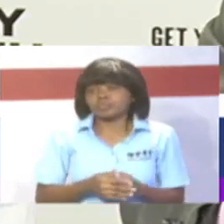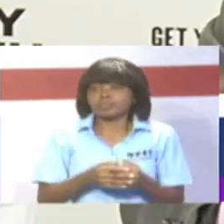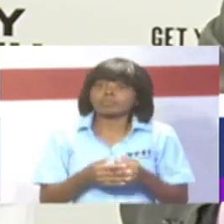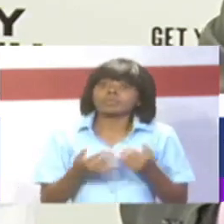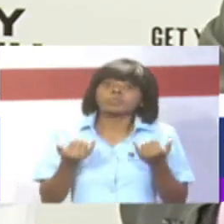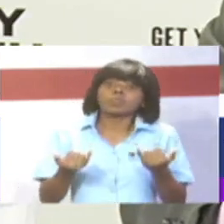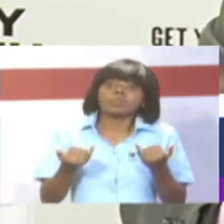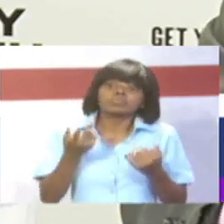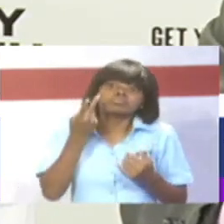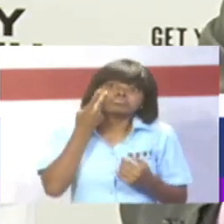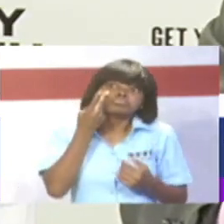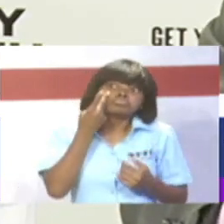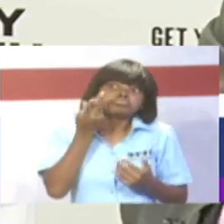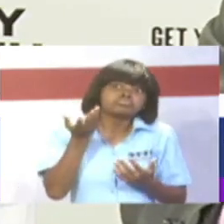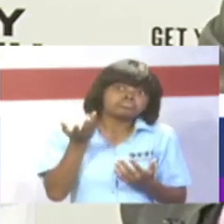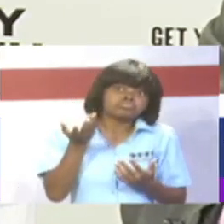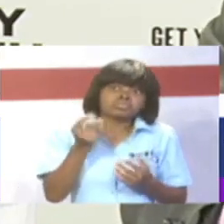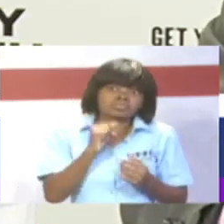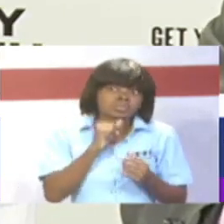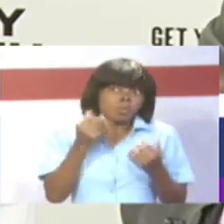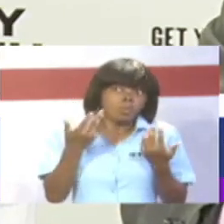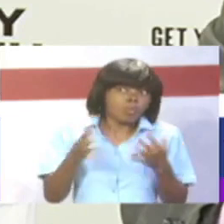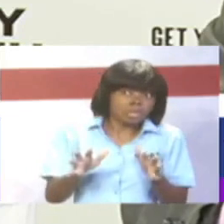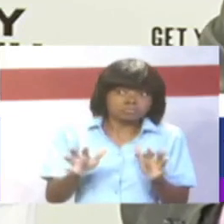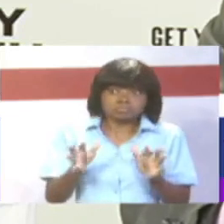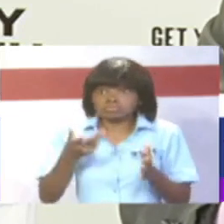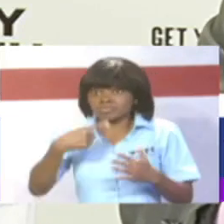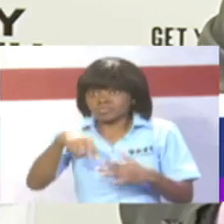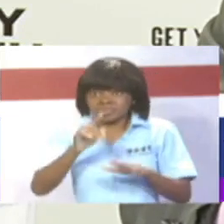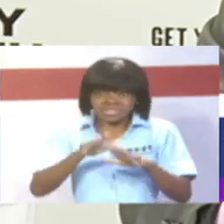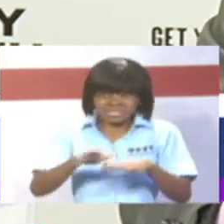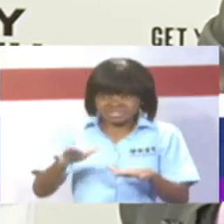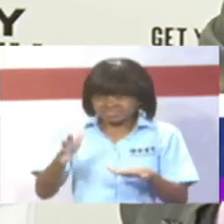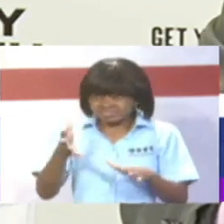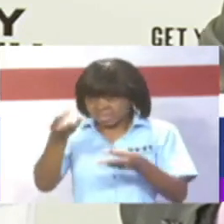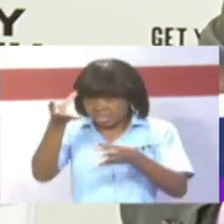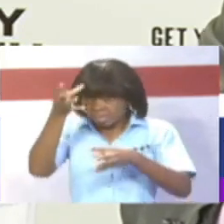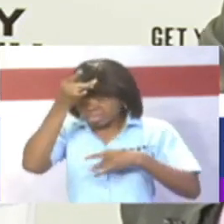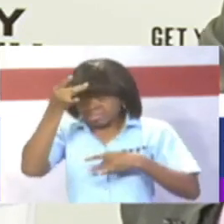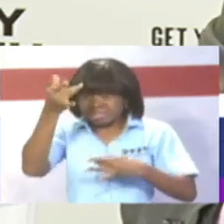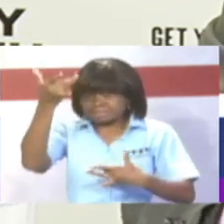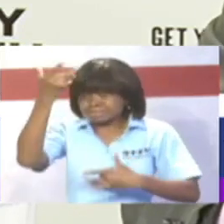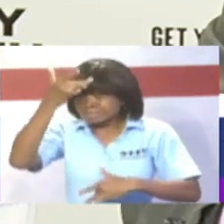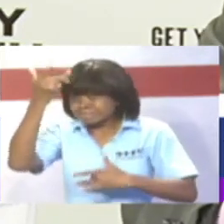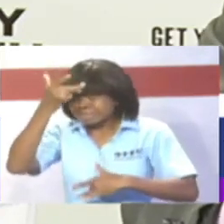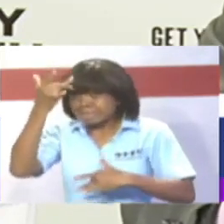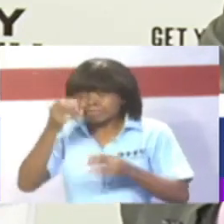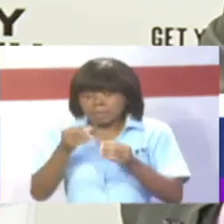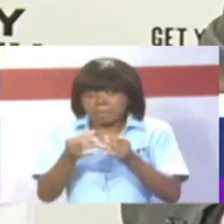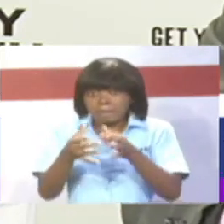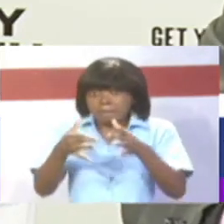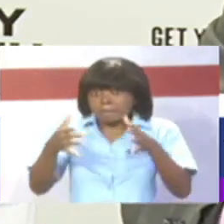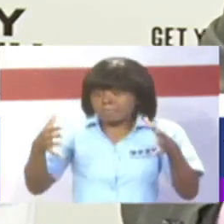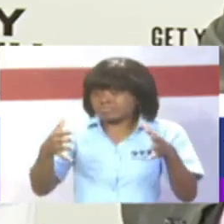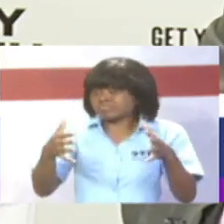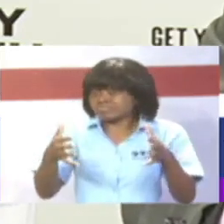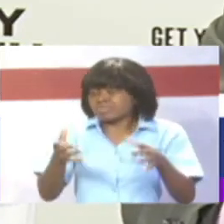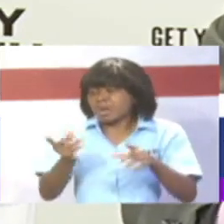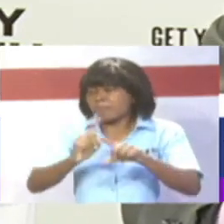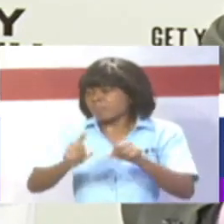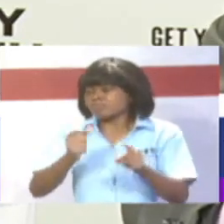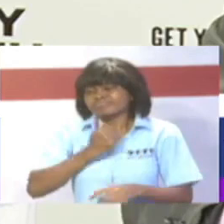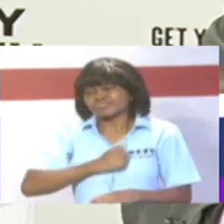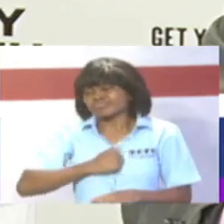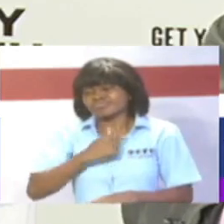a situation that gets out of control. So that work is ongoing. But at this point in time, I wouldn't be able to present any